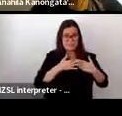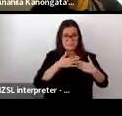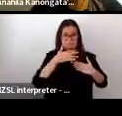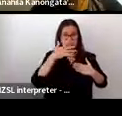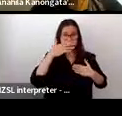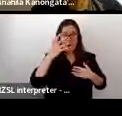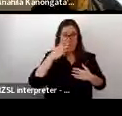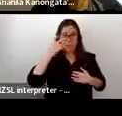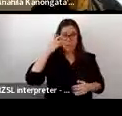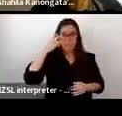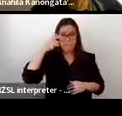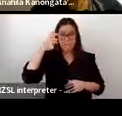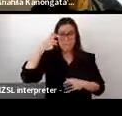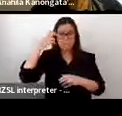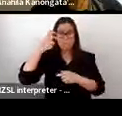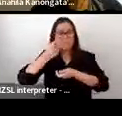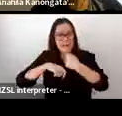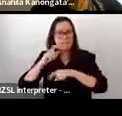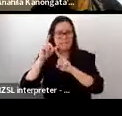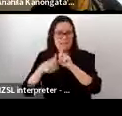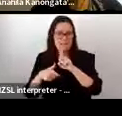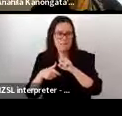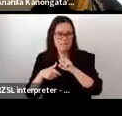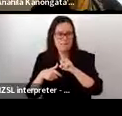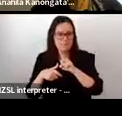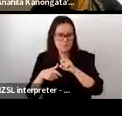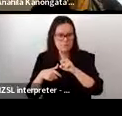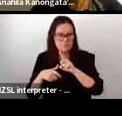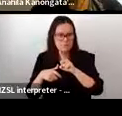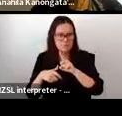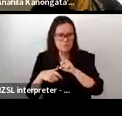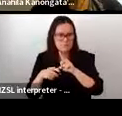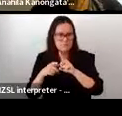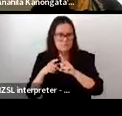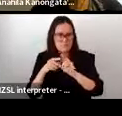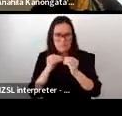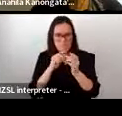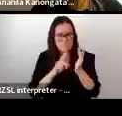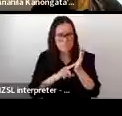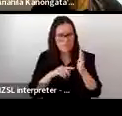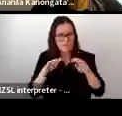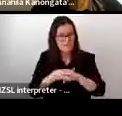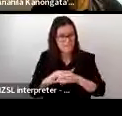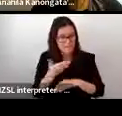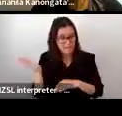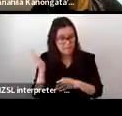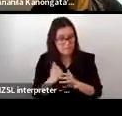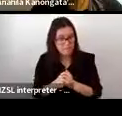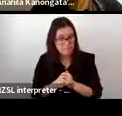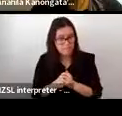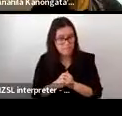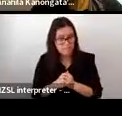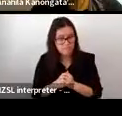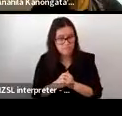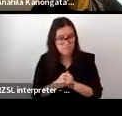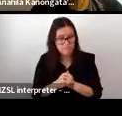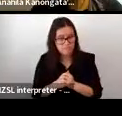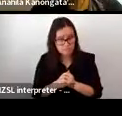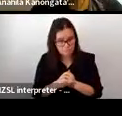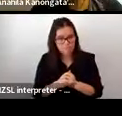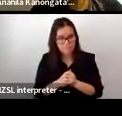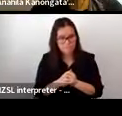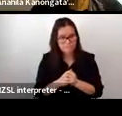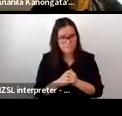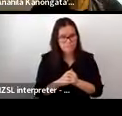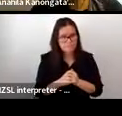age. We all do. I know something about this. For a quarter of a century, I